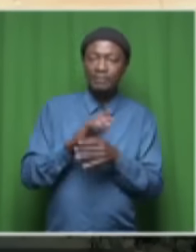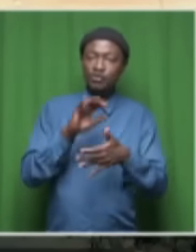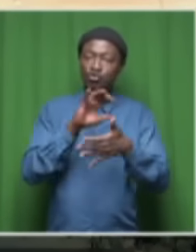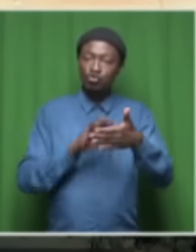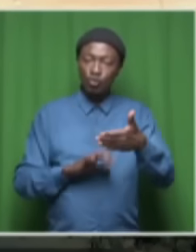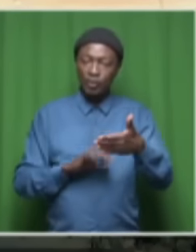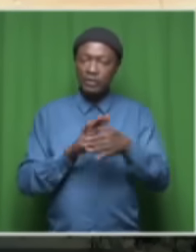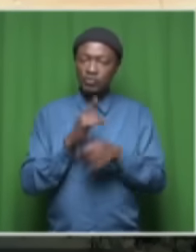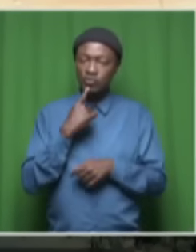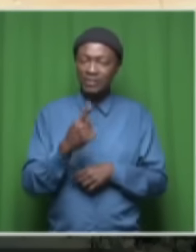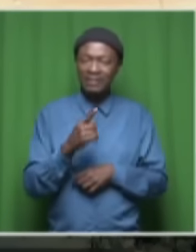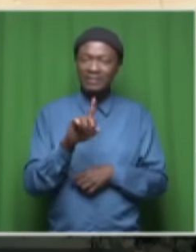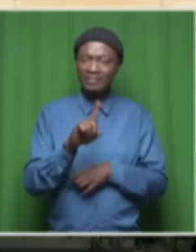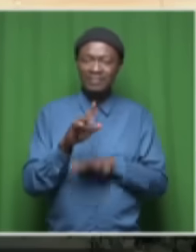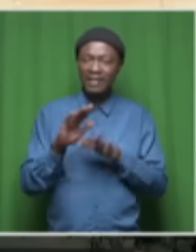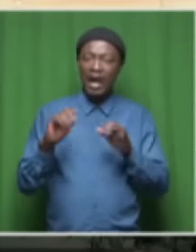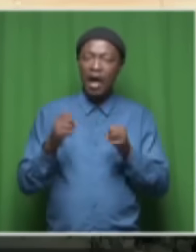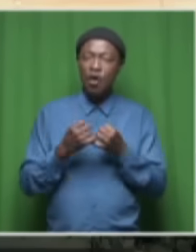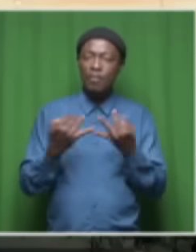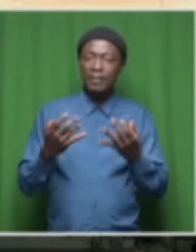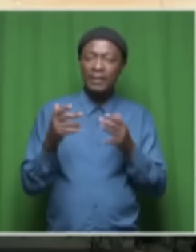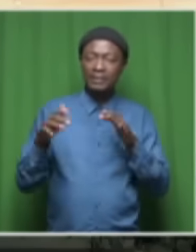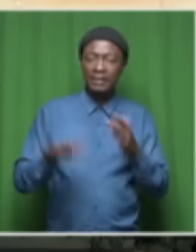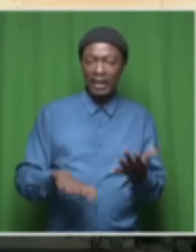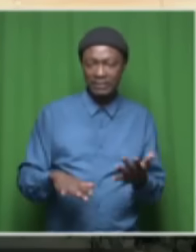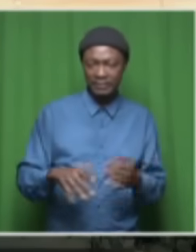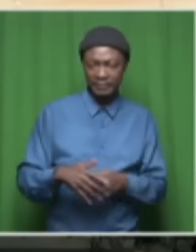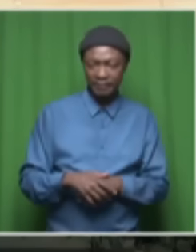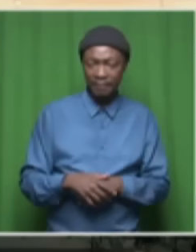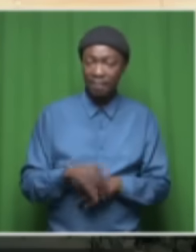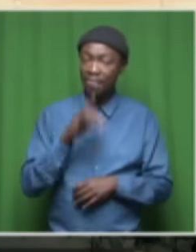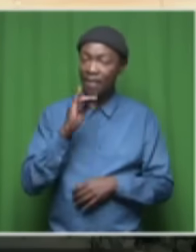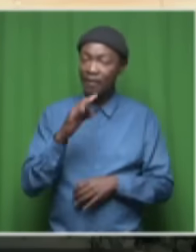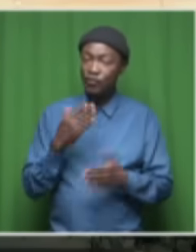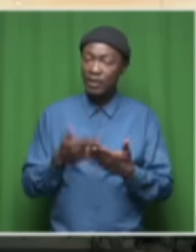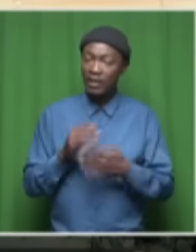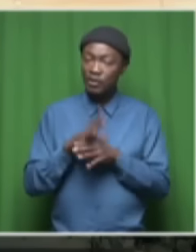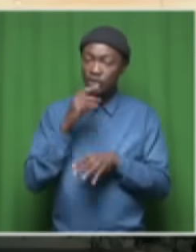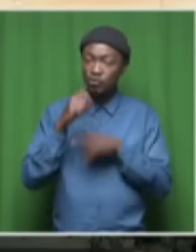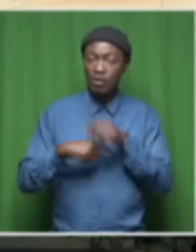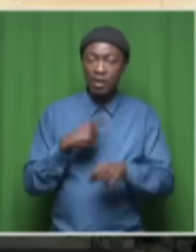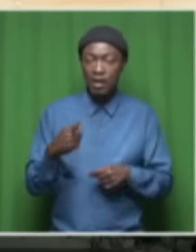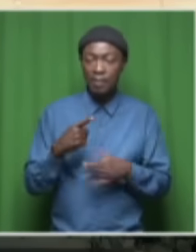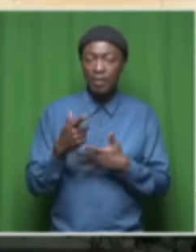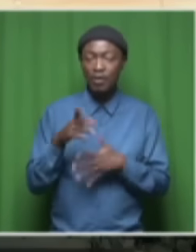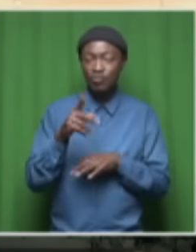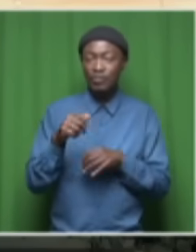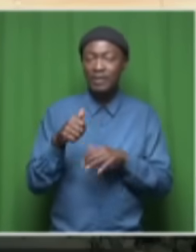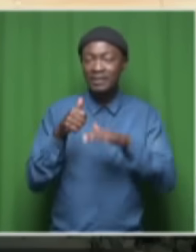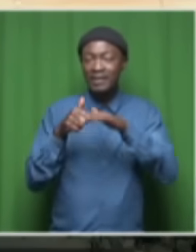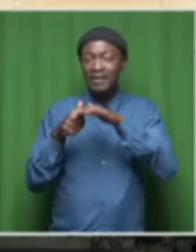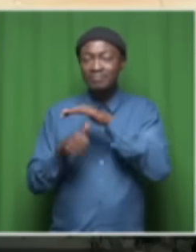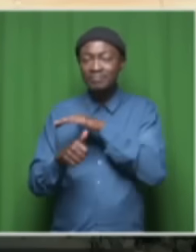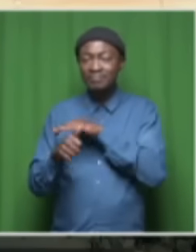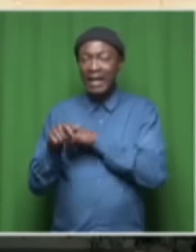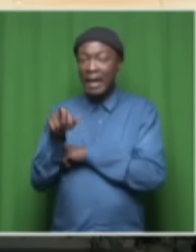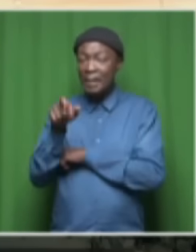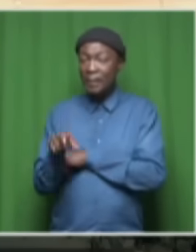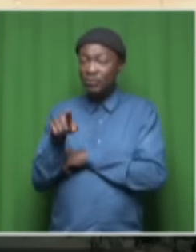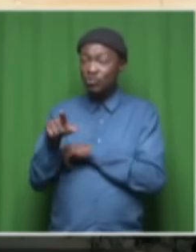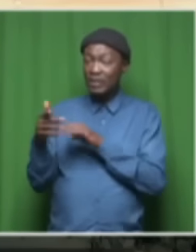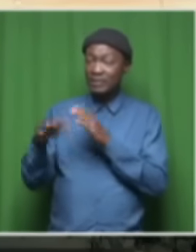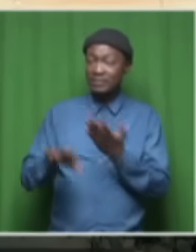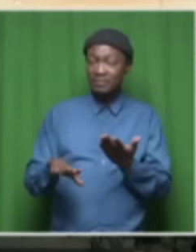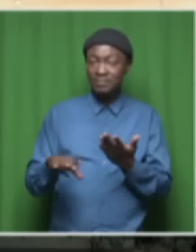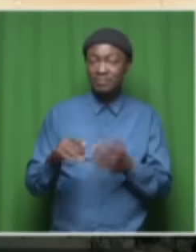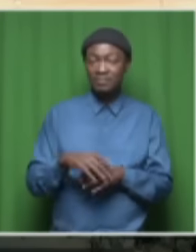us exactly what the picture looks like. Perhaps we can talk about this incident that happened with regard to the Navy personnel and these